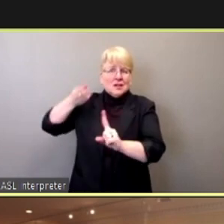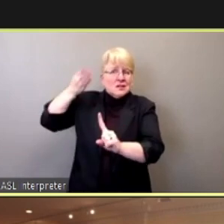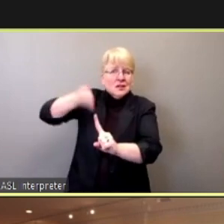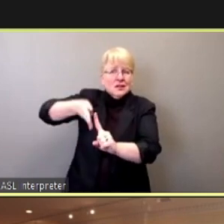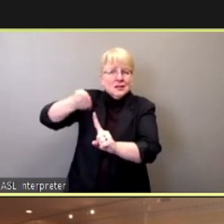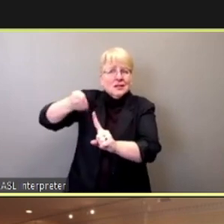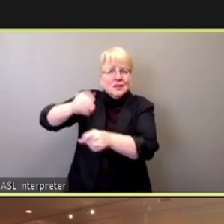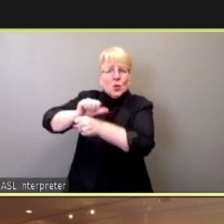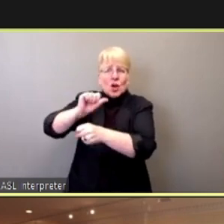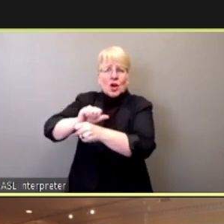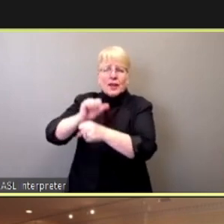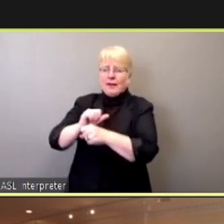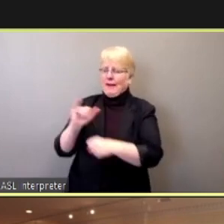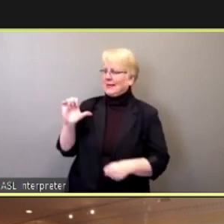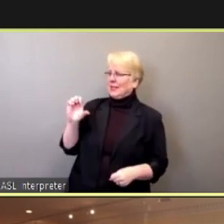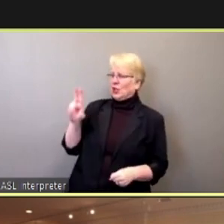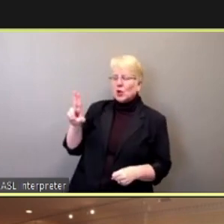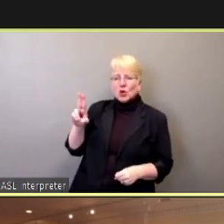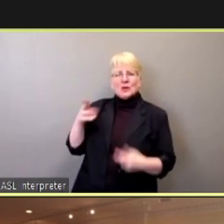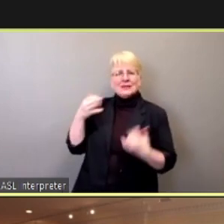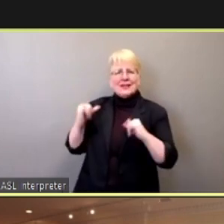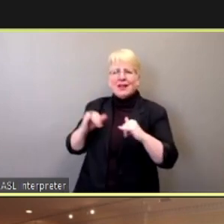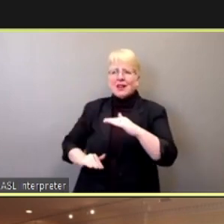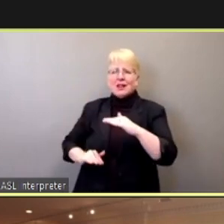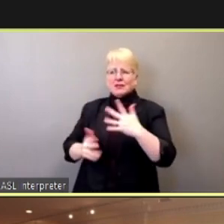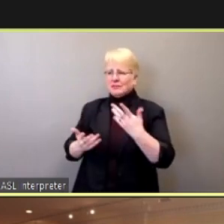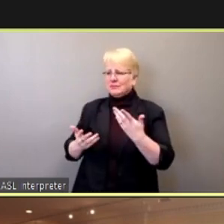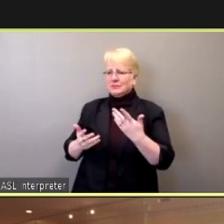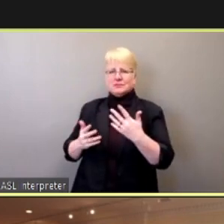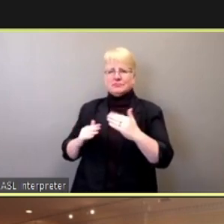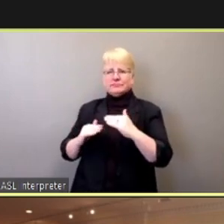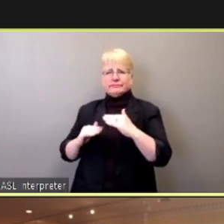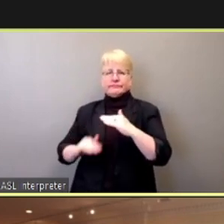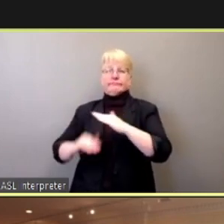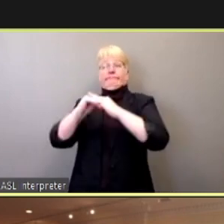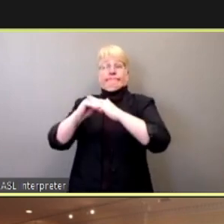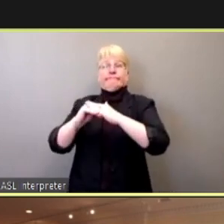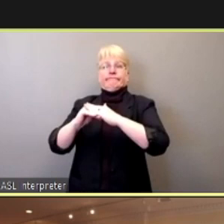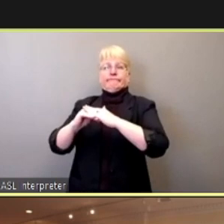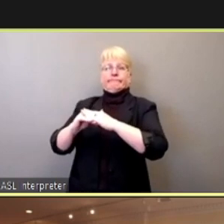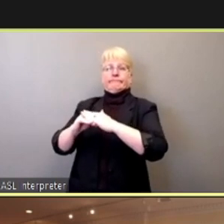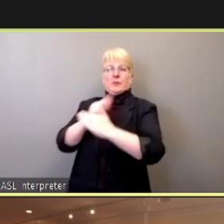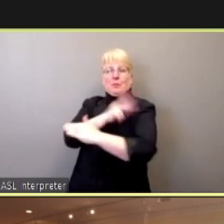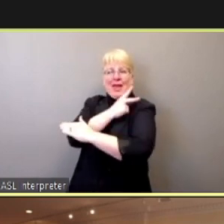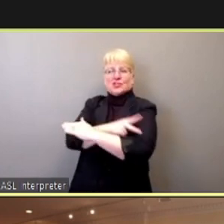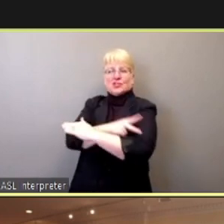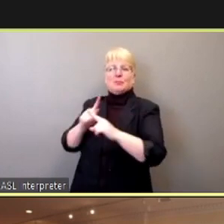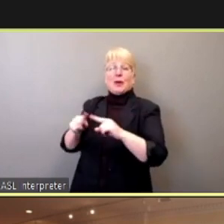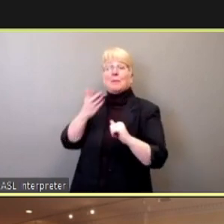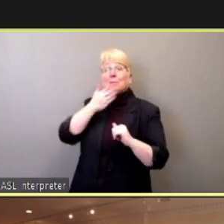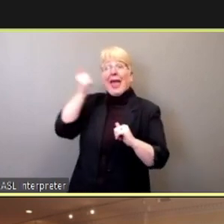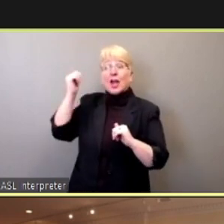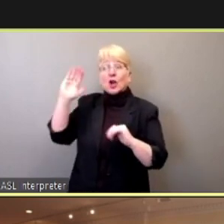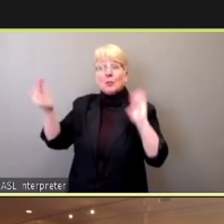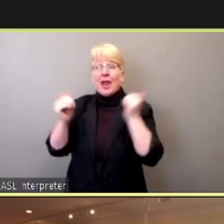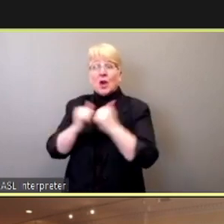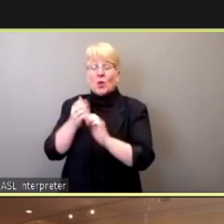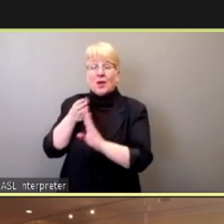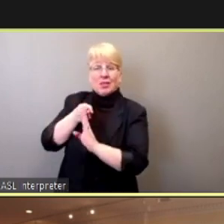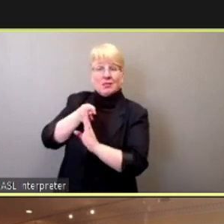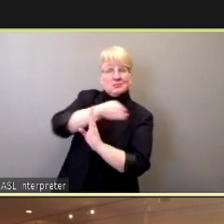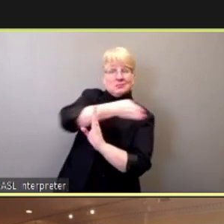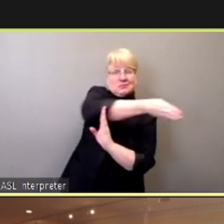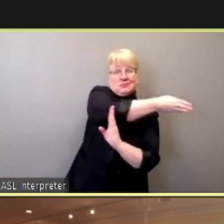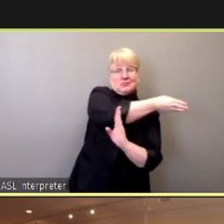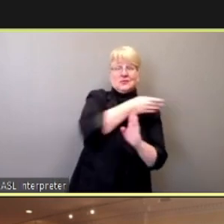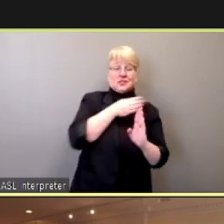particularly ICU, still at above their normal capacity, but much, much, much better than it's been. And so very